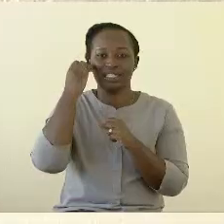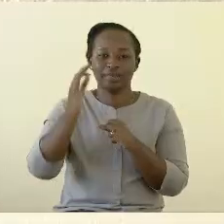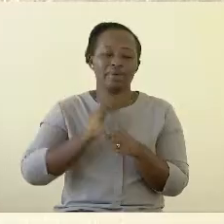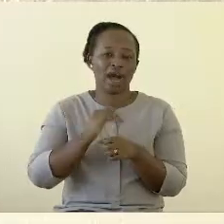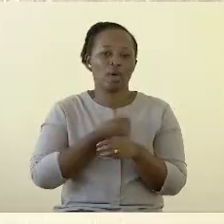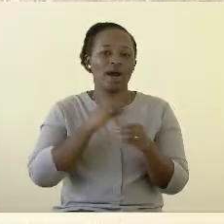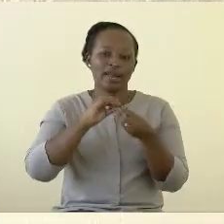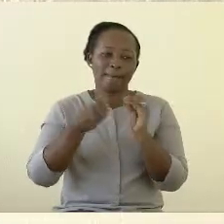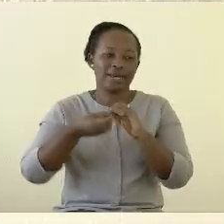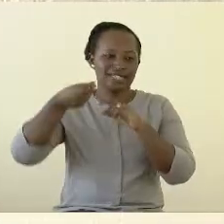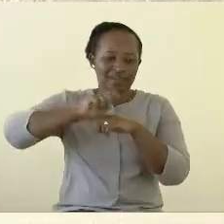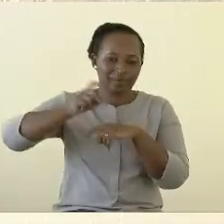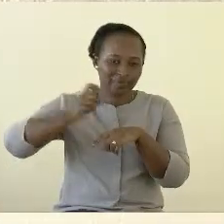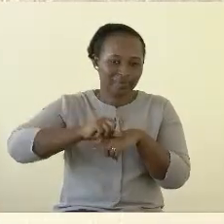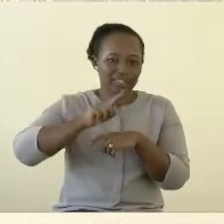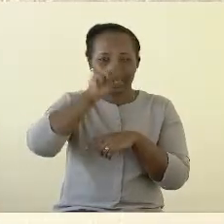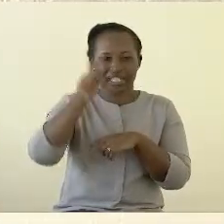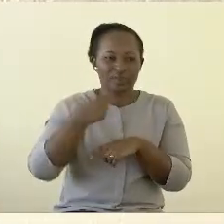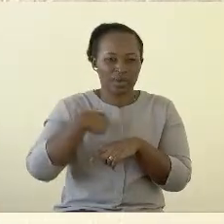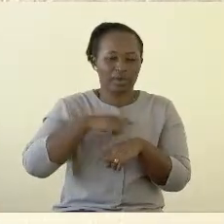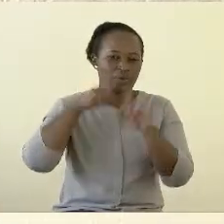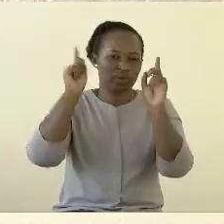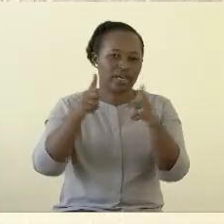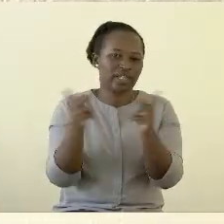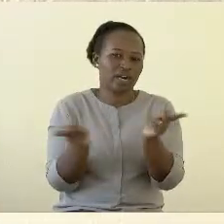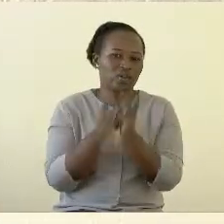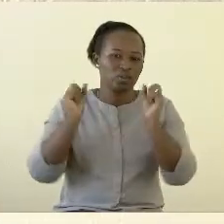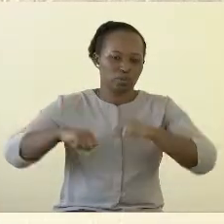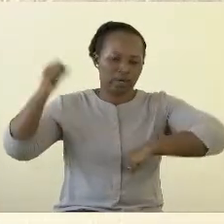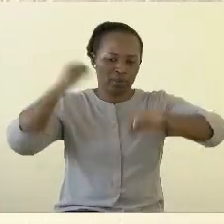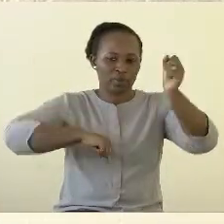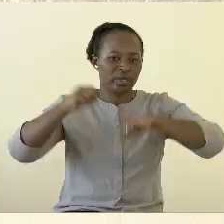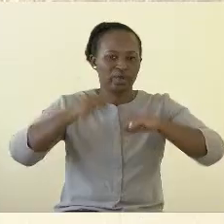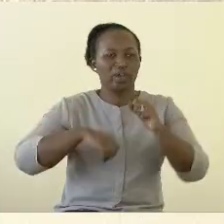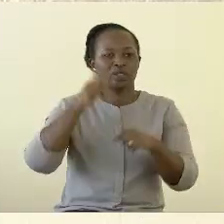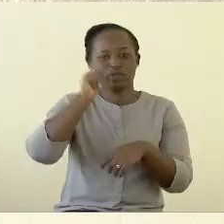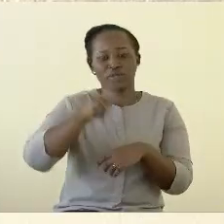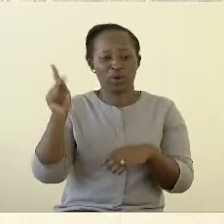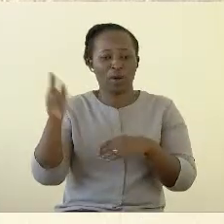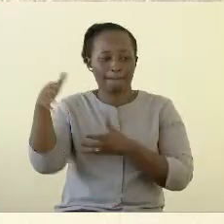numbers grow big, shall we reach a point when we shall have to compete for Chimironko market?